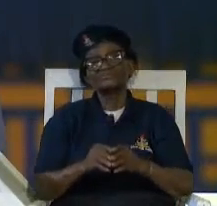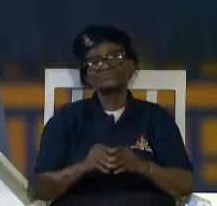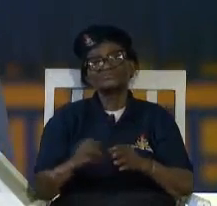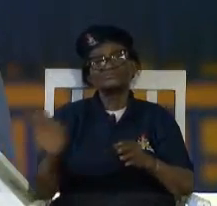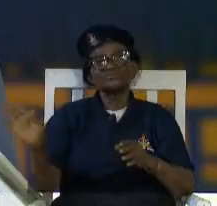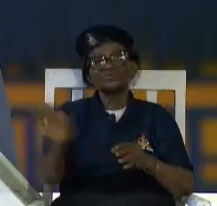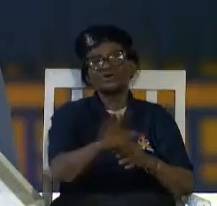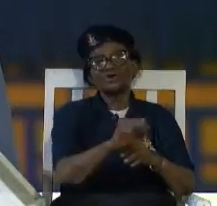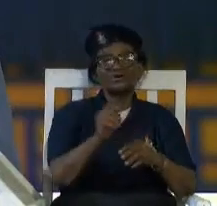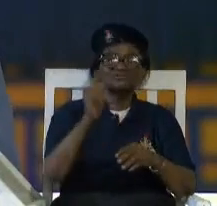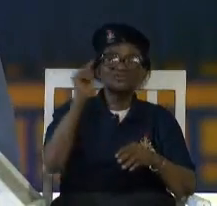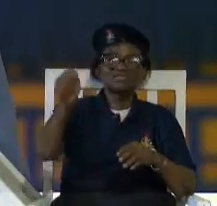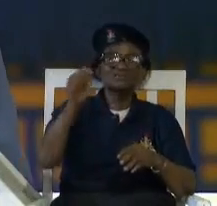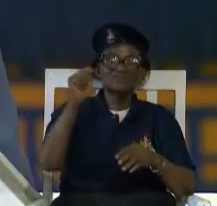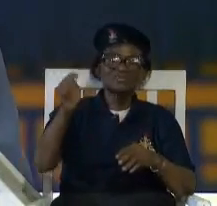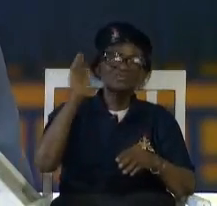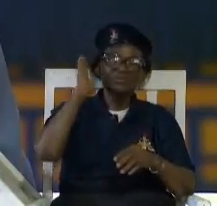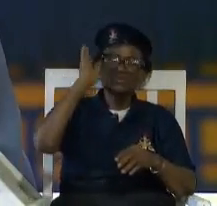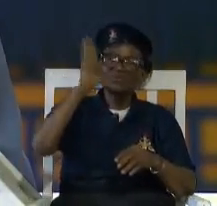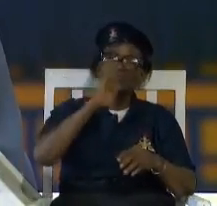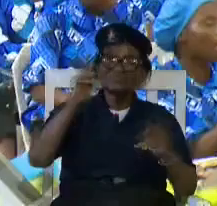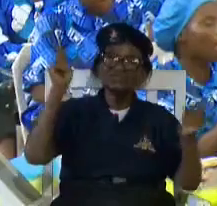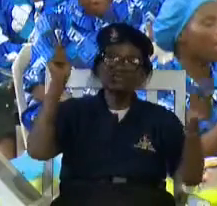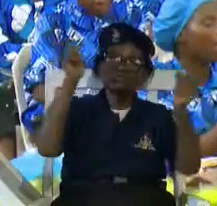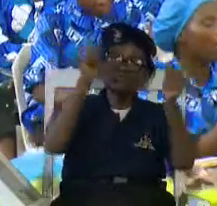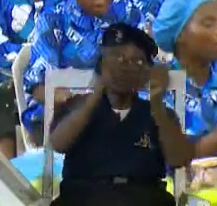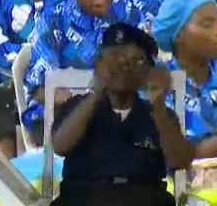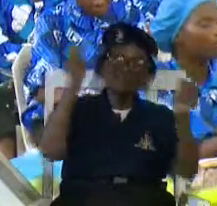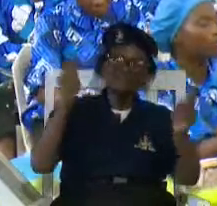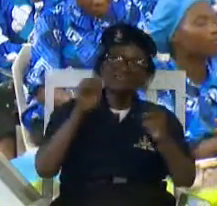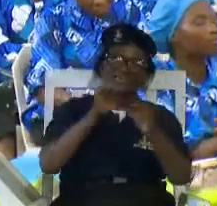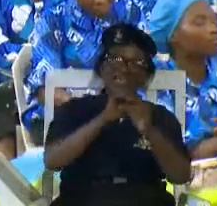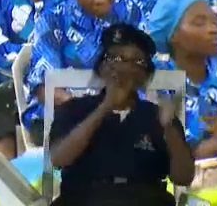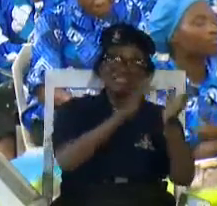your testimony will be perfect.